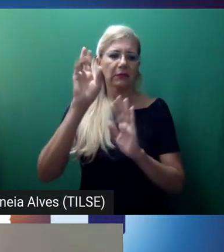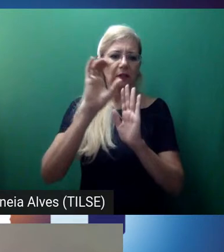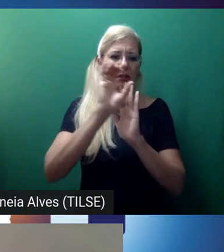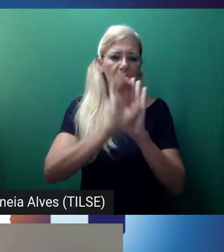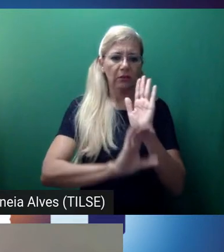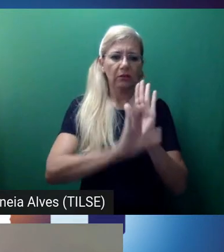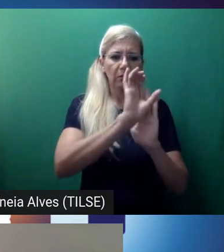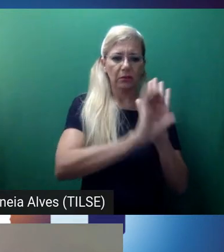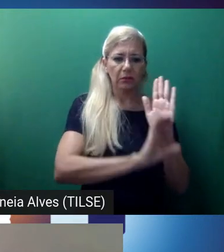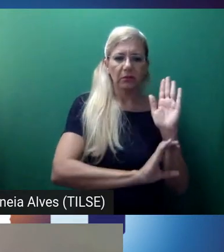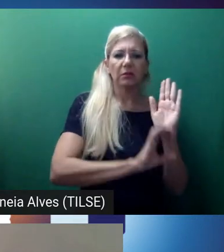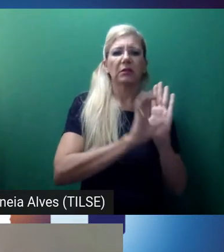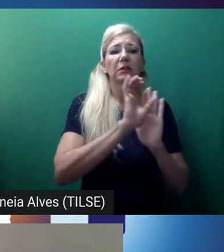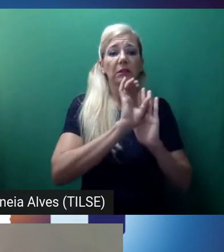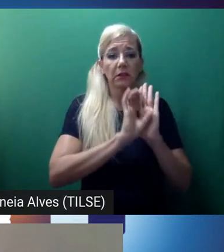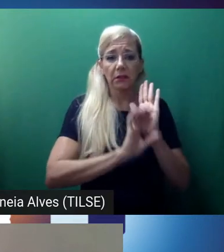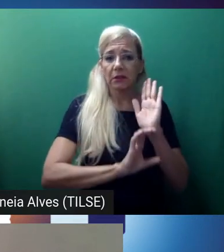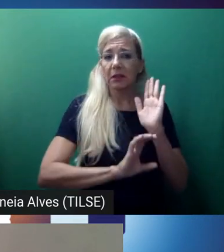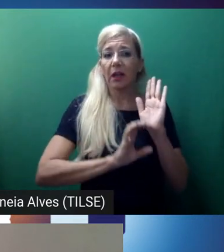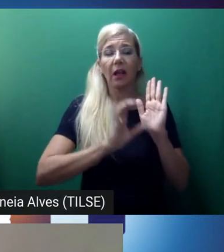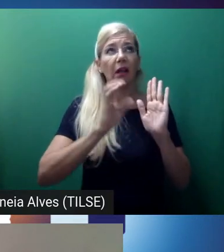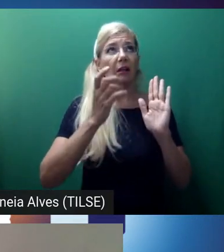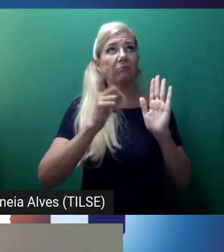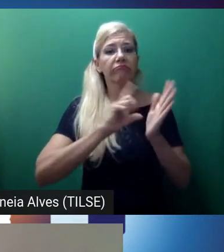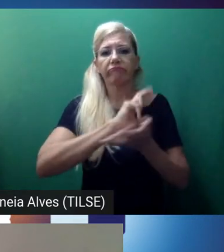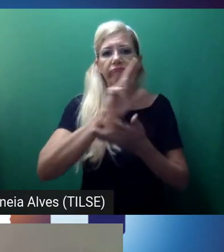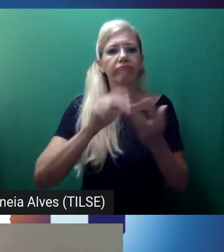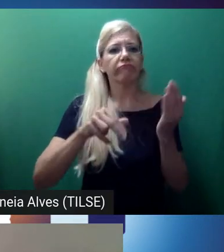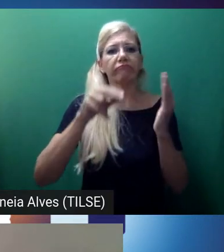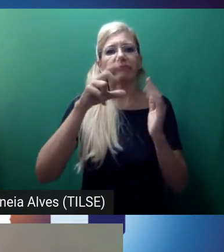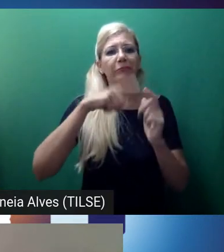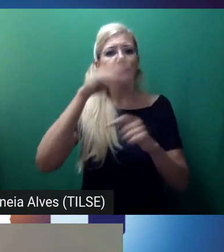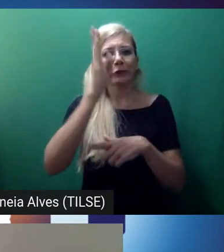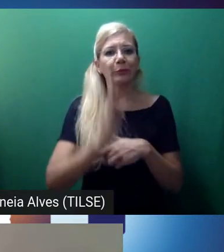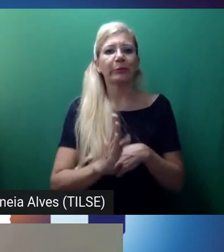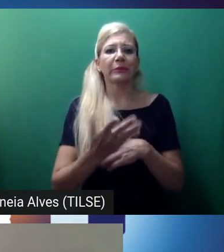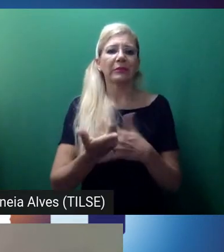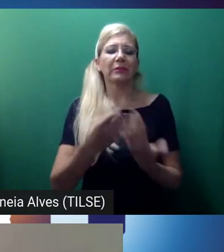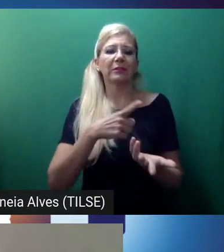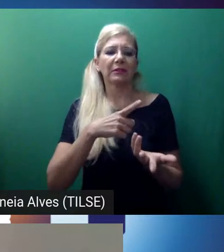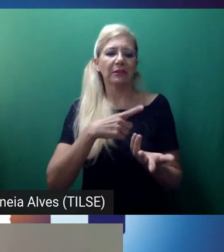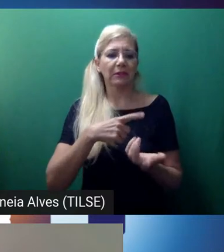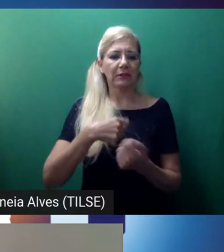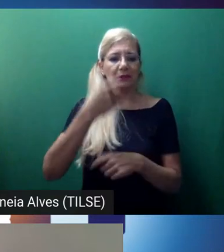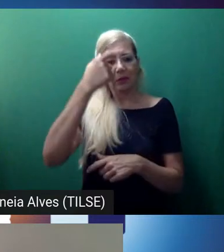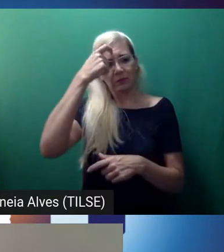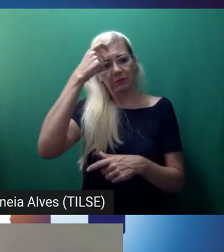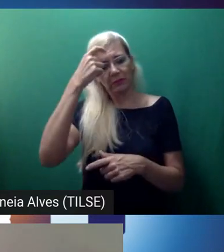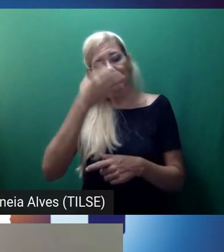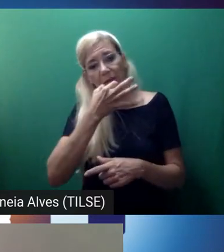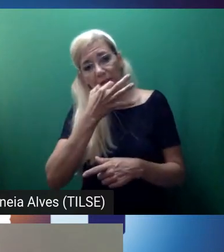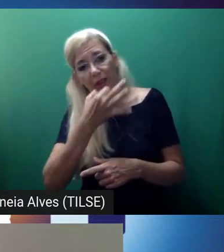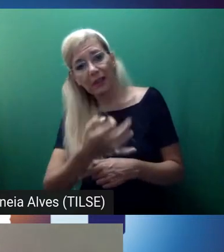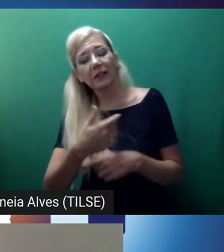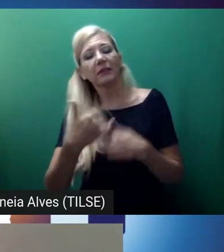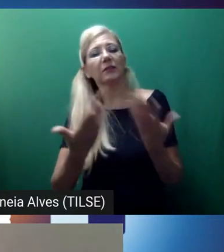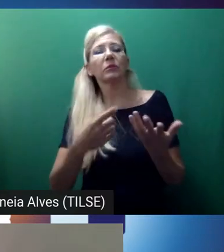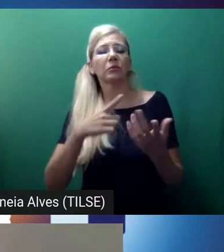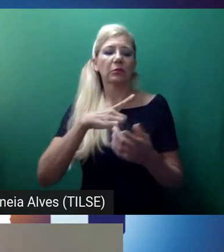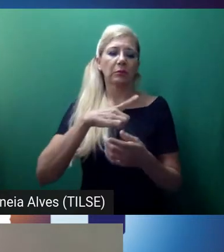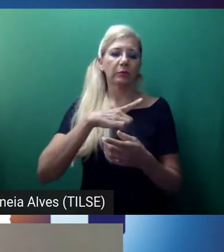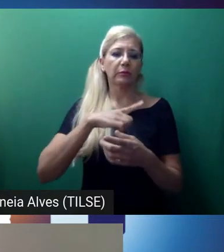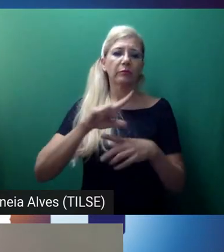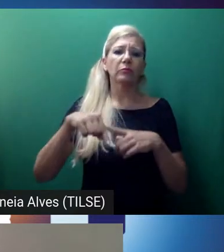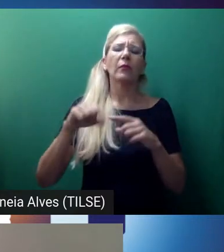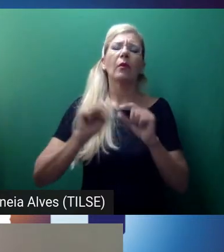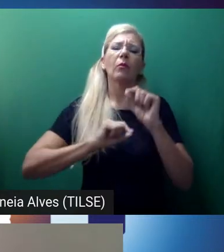and of your, you know, mindsets, so you really need to value what we